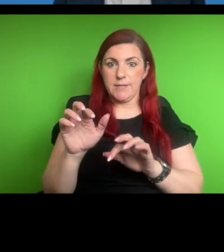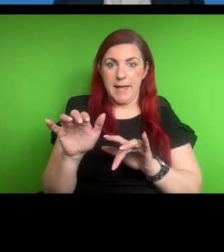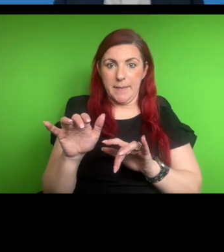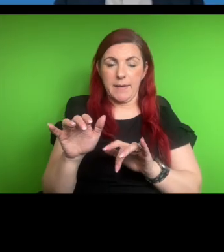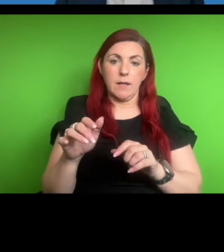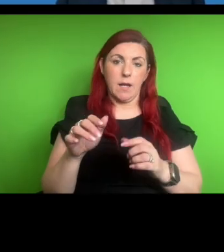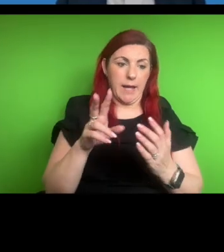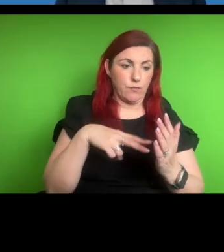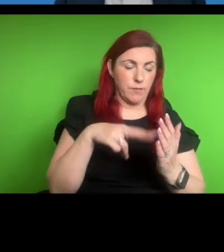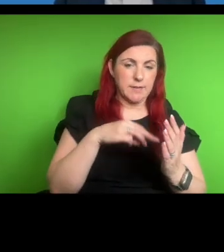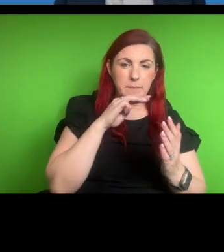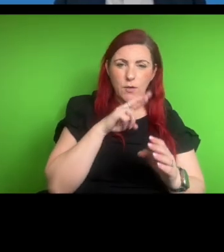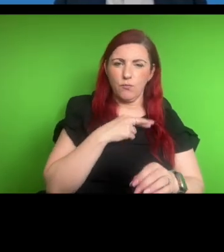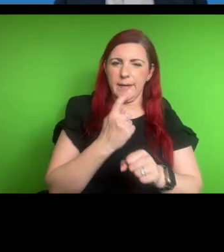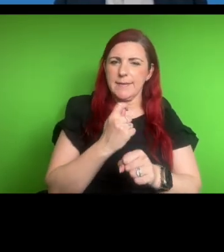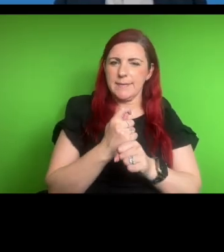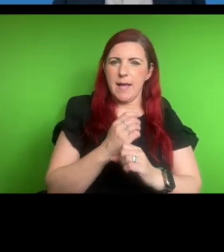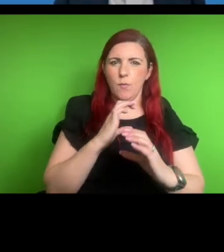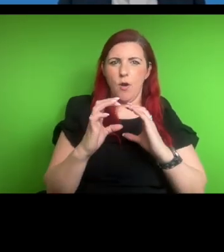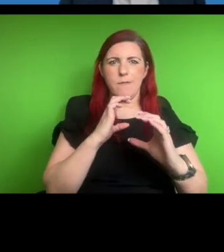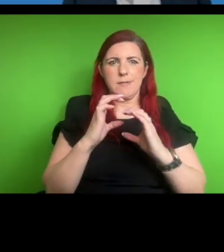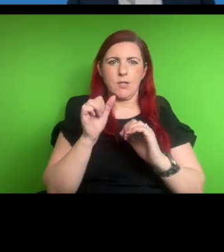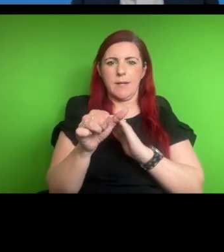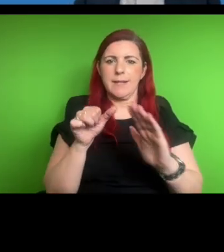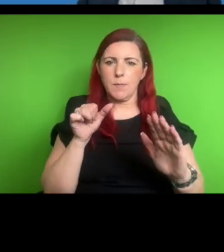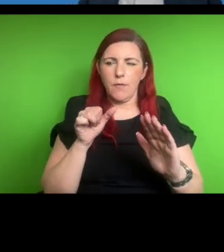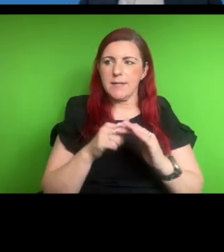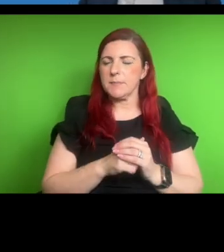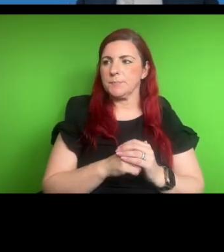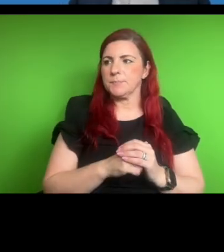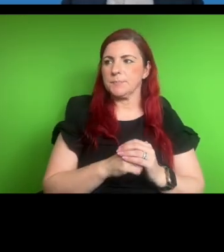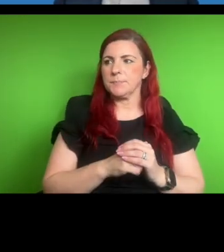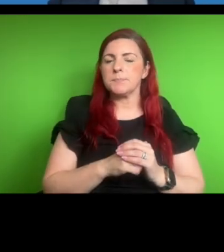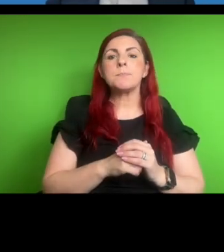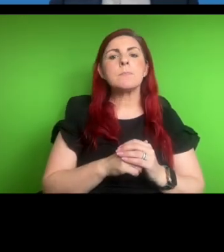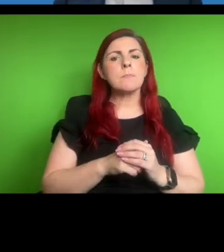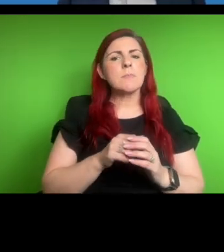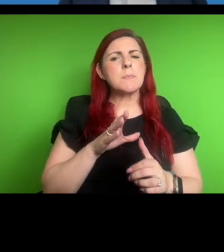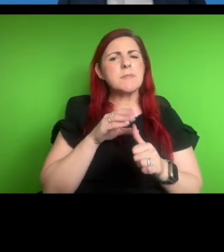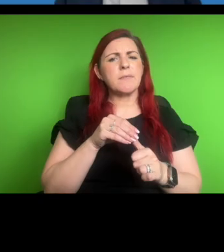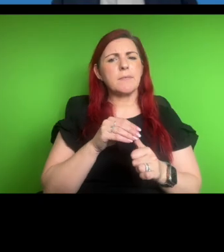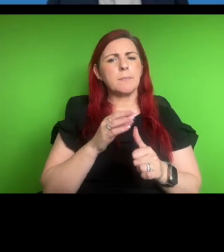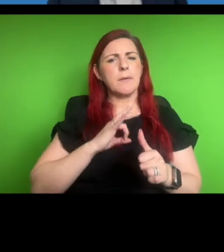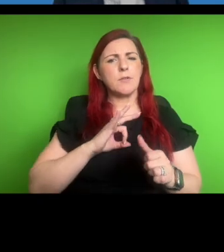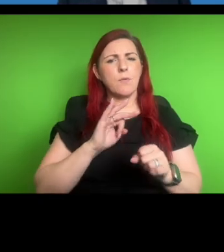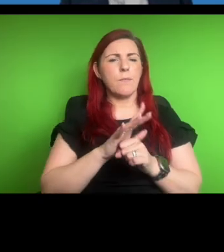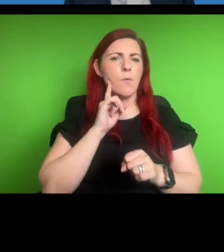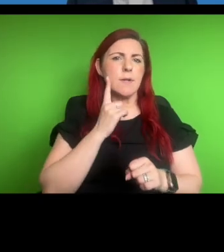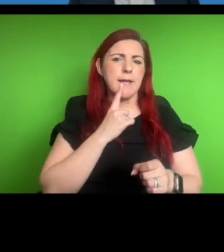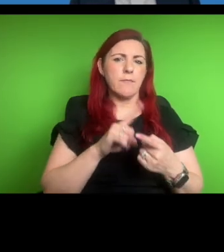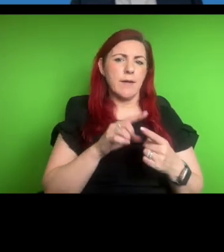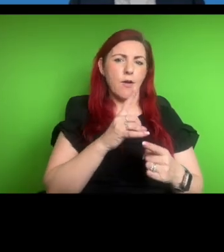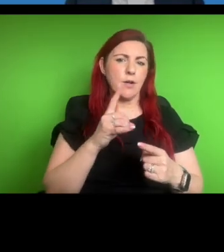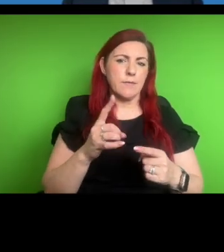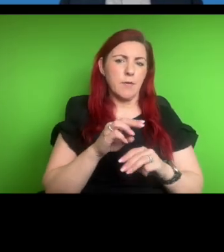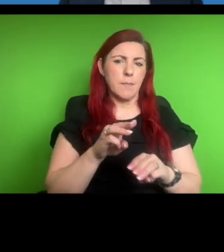conversational experience. It's particularly useful for deaf, hard of hearing, or speech impaired users.